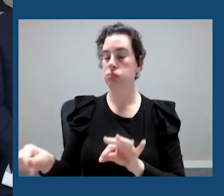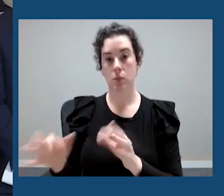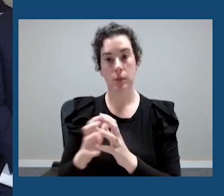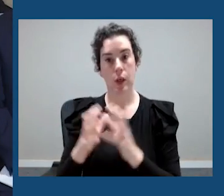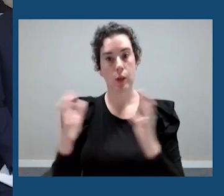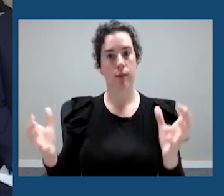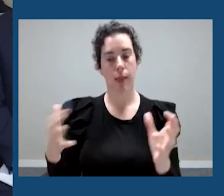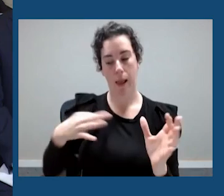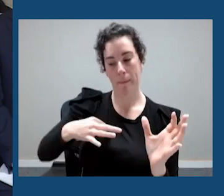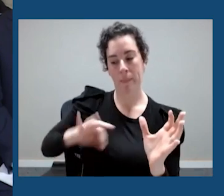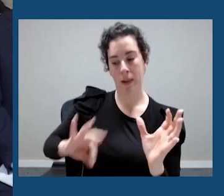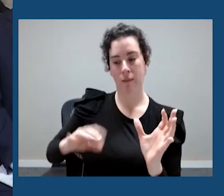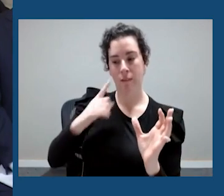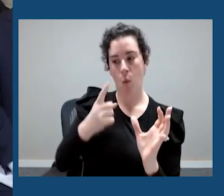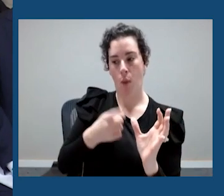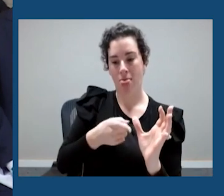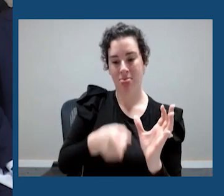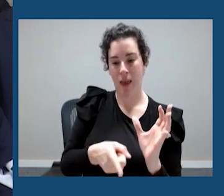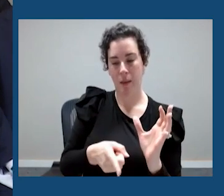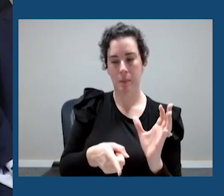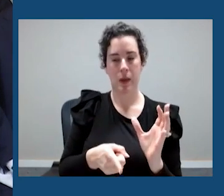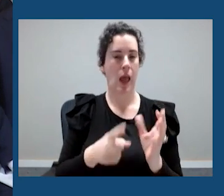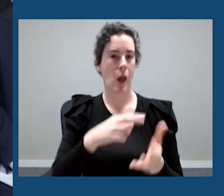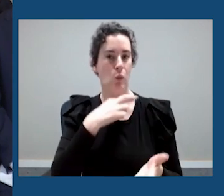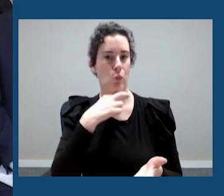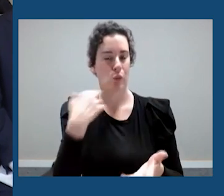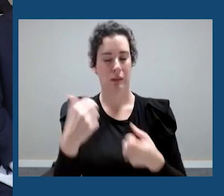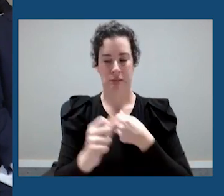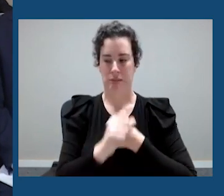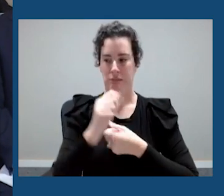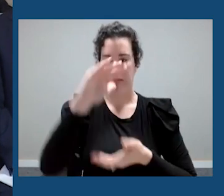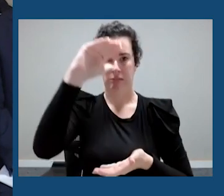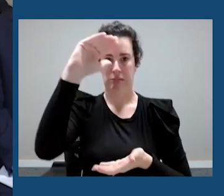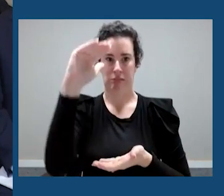for the middlemen, people that they can use to fence these stolen